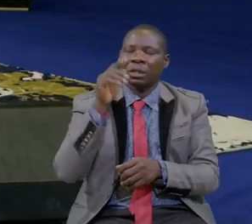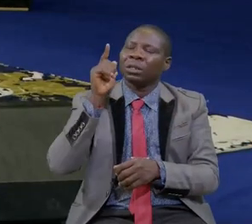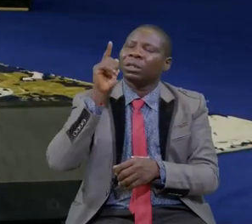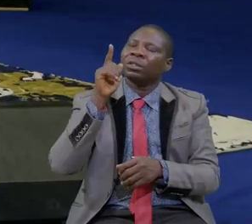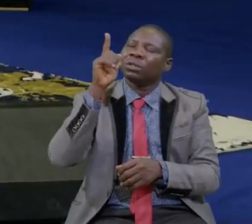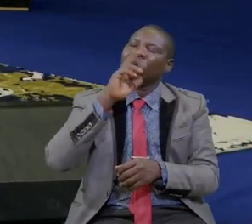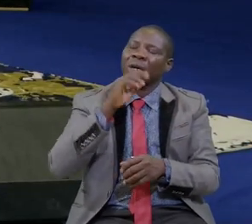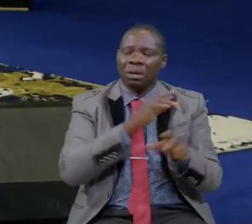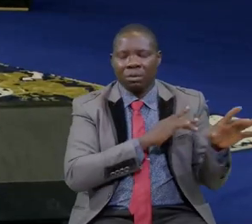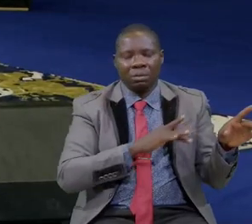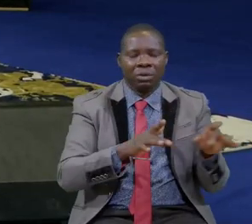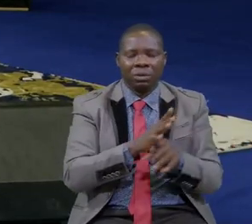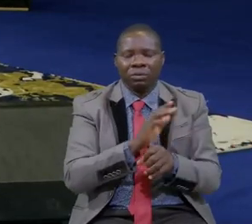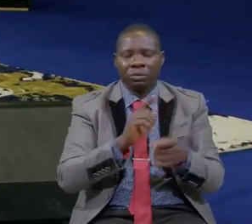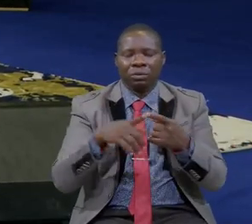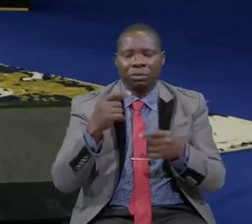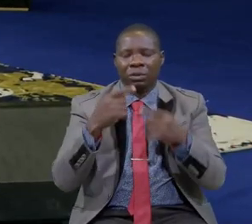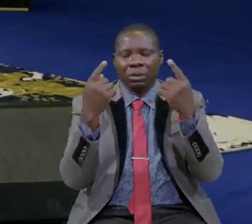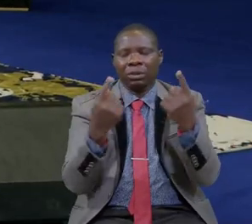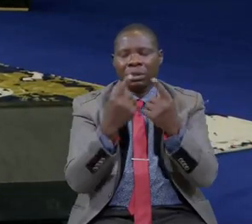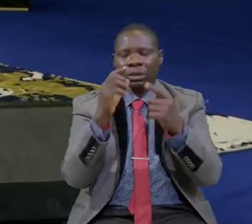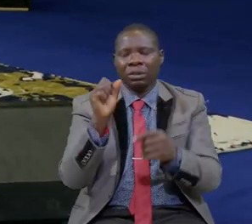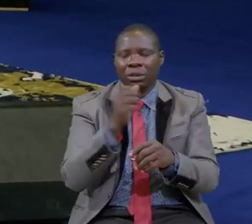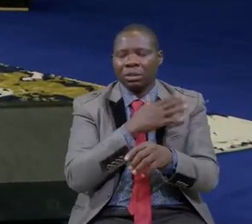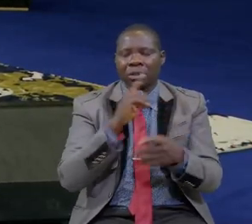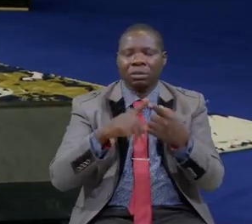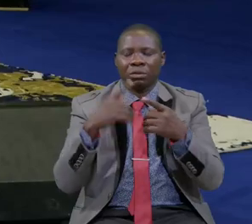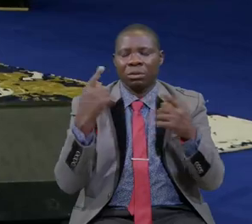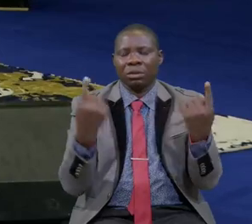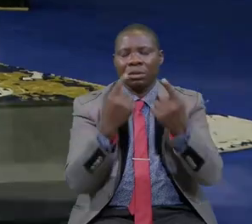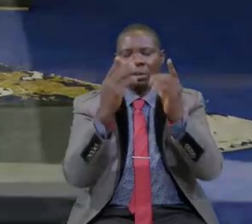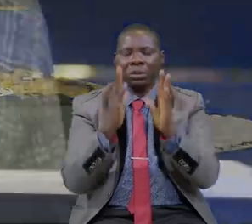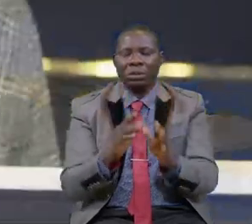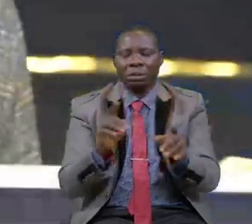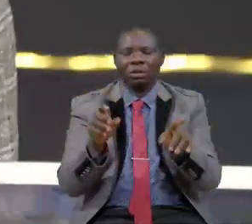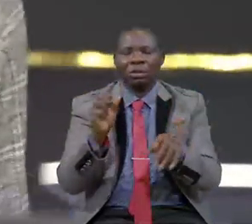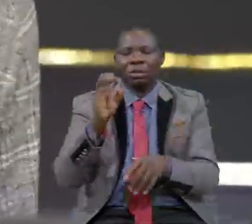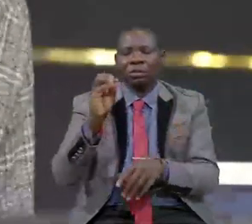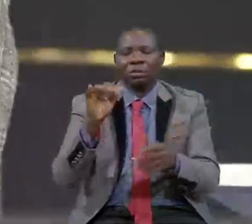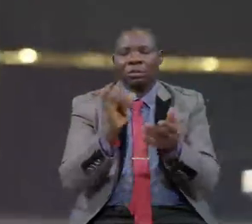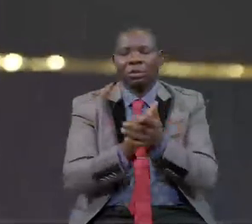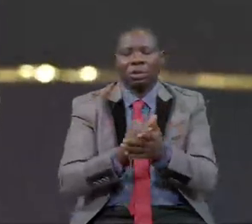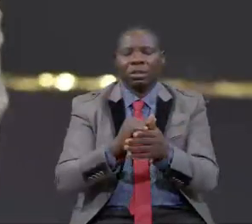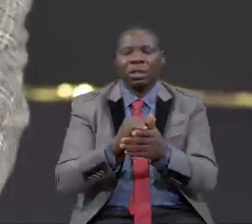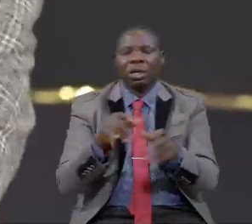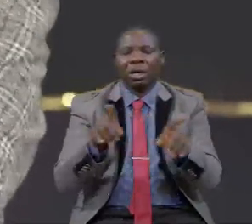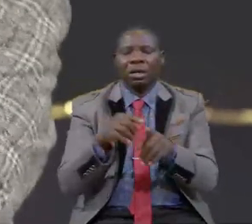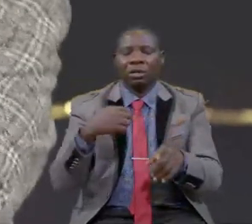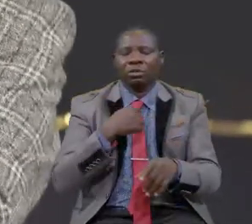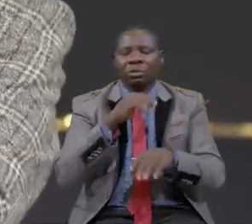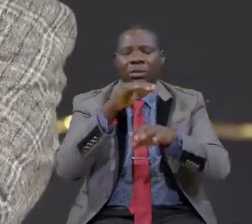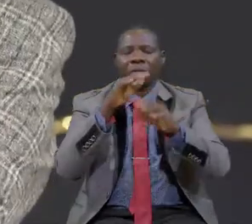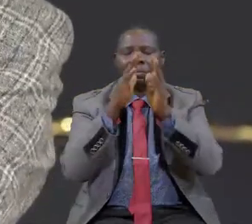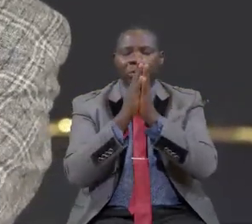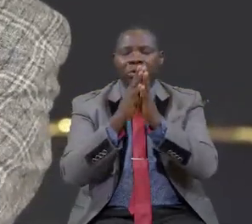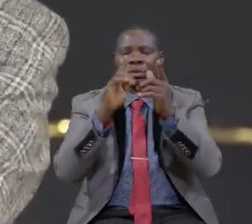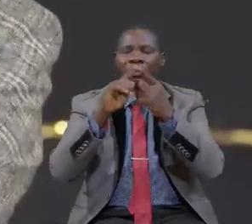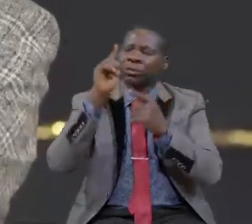the sins and to the sinners, so that as we call upon you, even